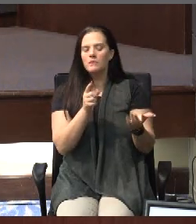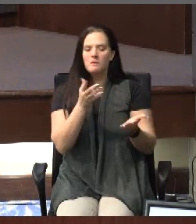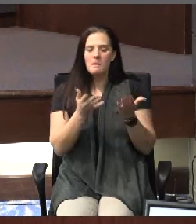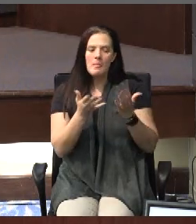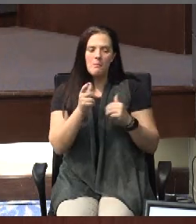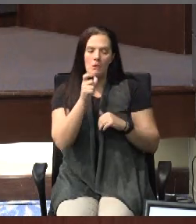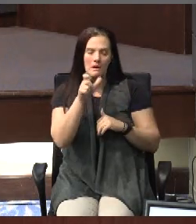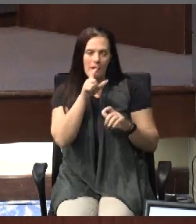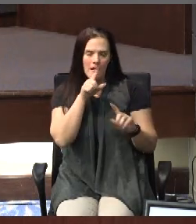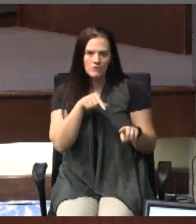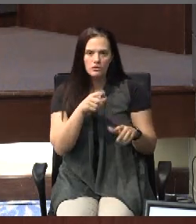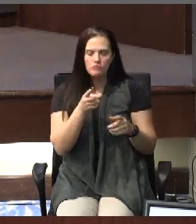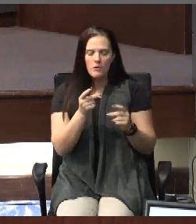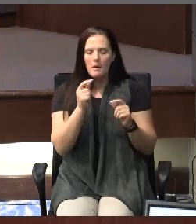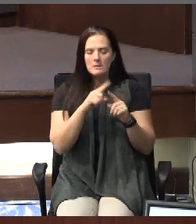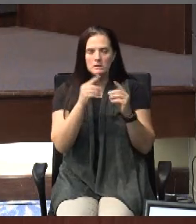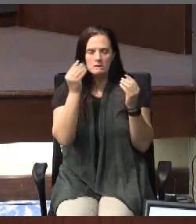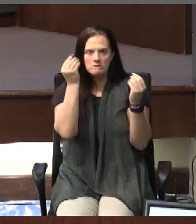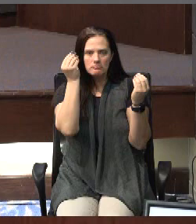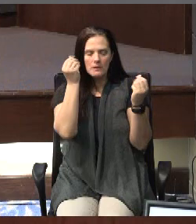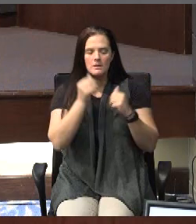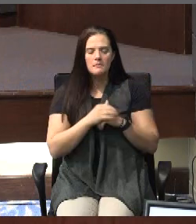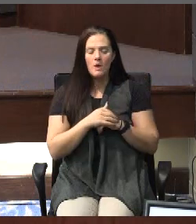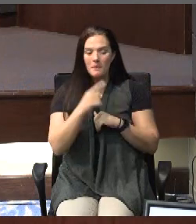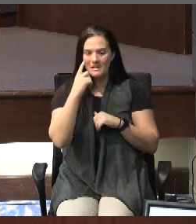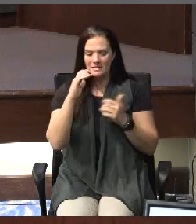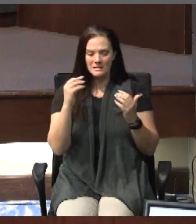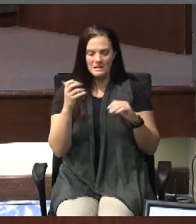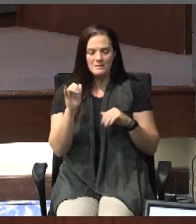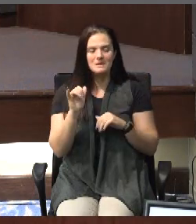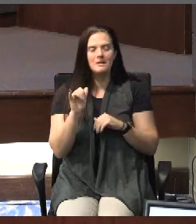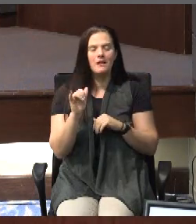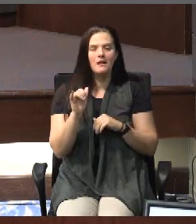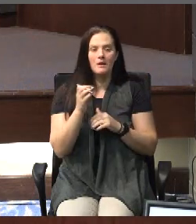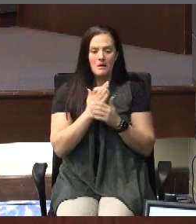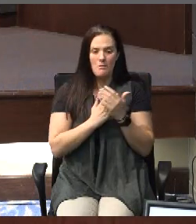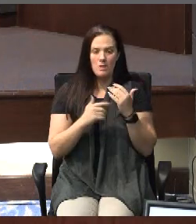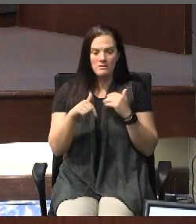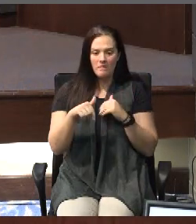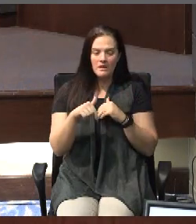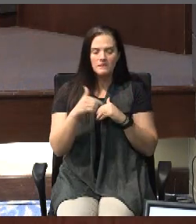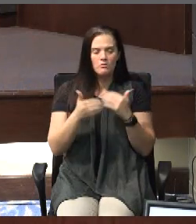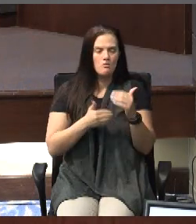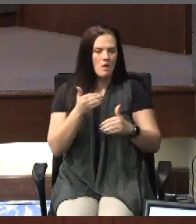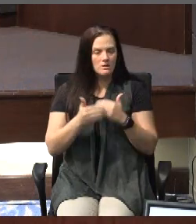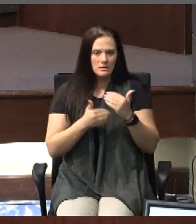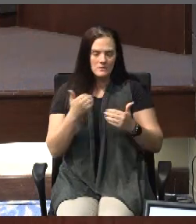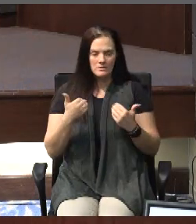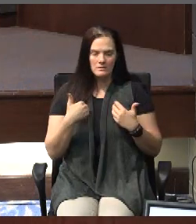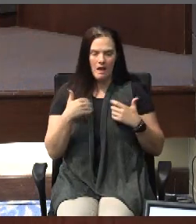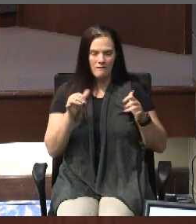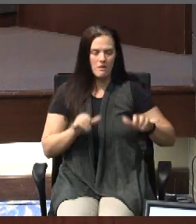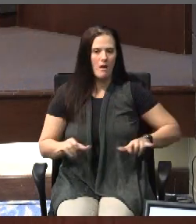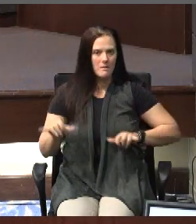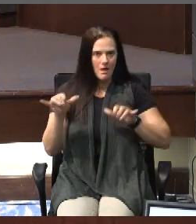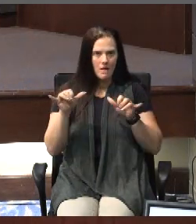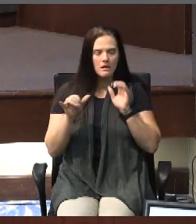don't even need to answer this question, or just be thinking about, because it seems like parts of these processes have